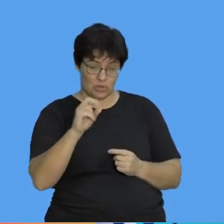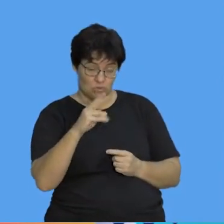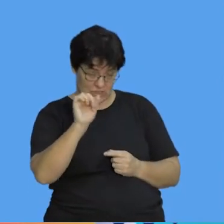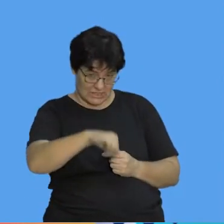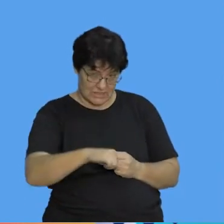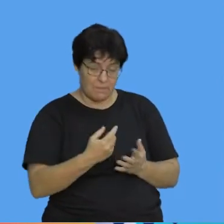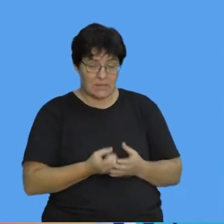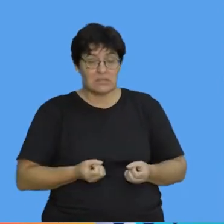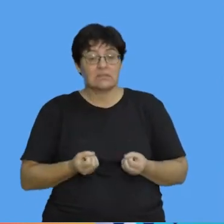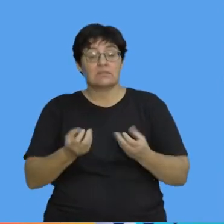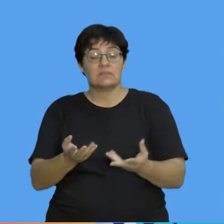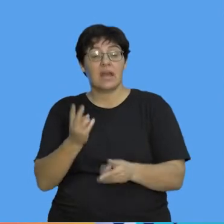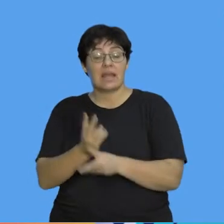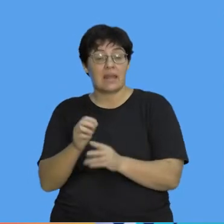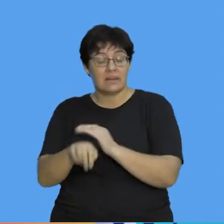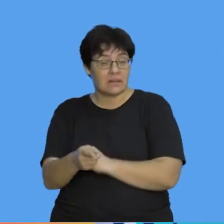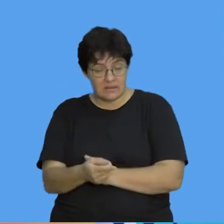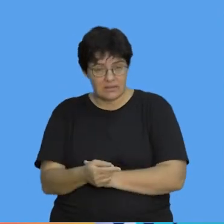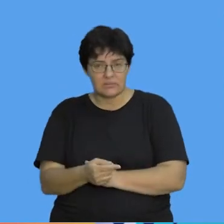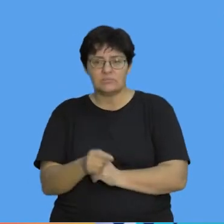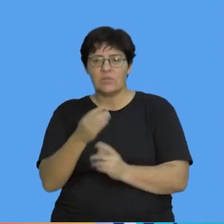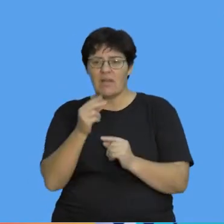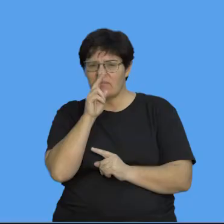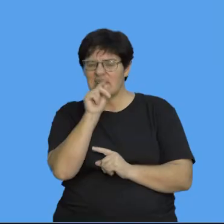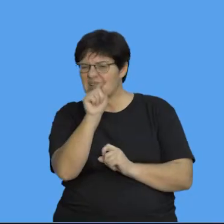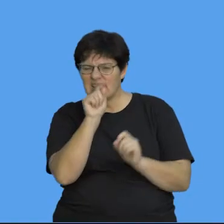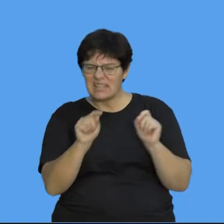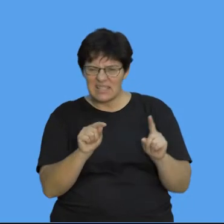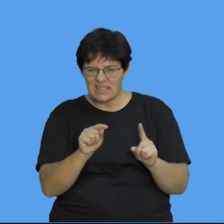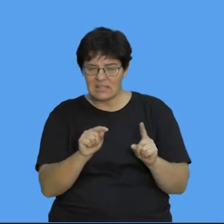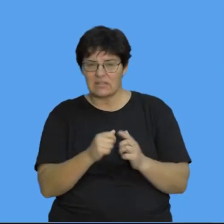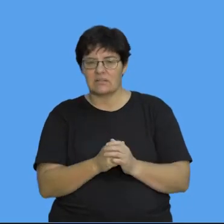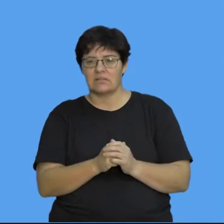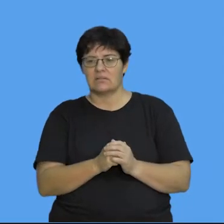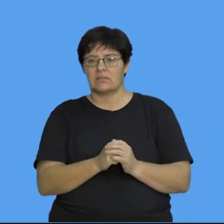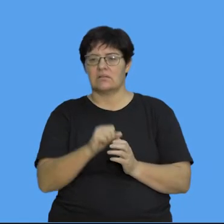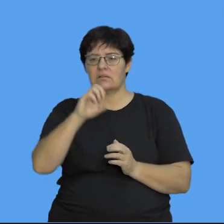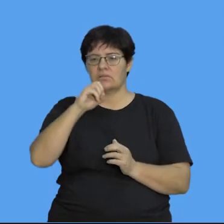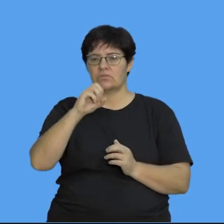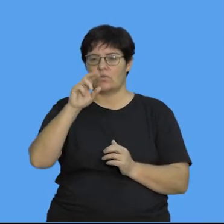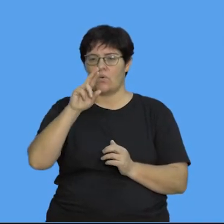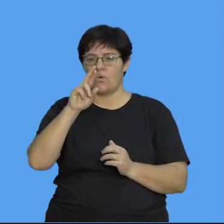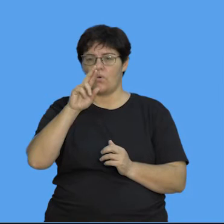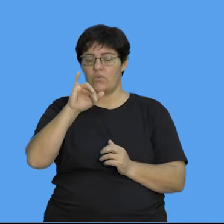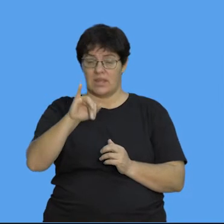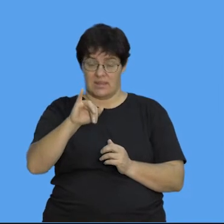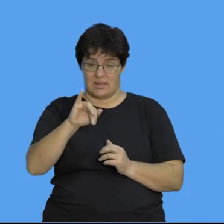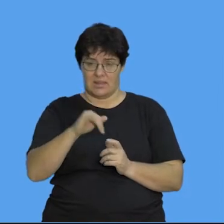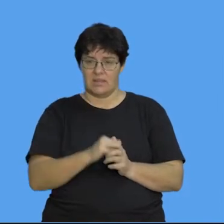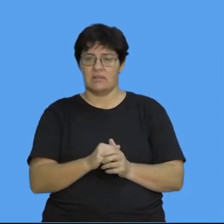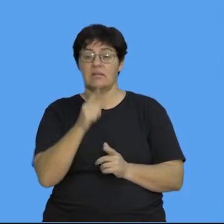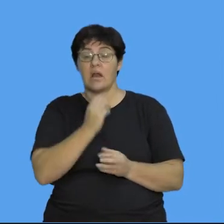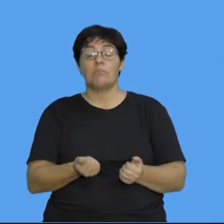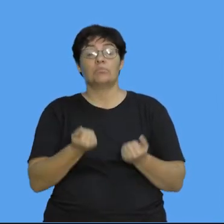tissue, yes, but how does it reproduce? Have a look. What are these things that I said to you? These are called